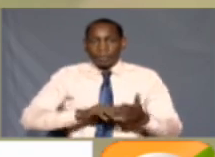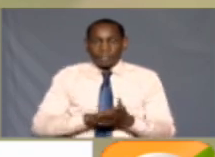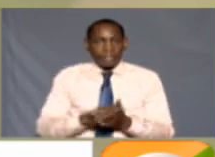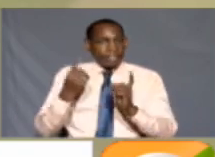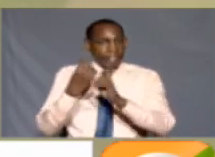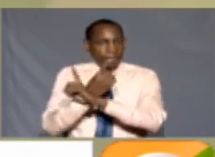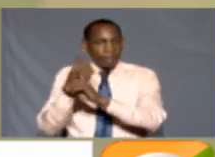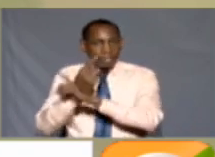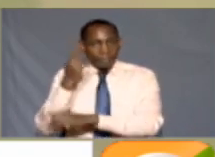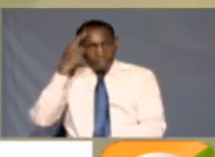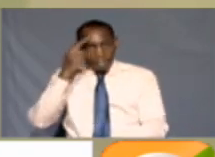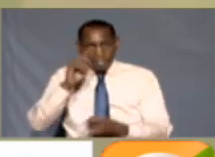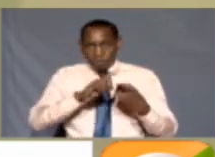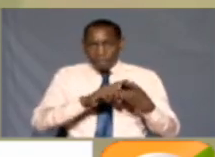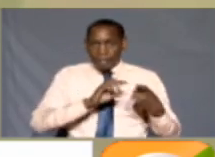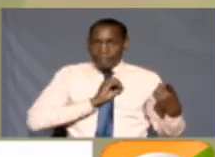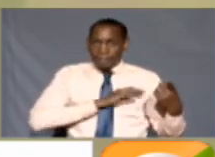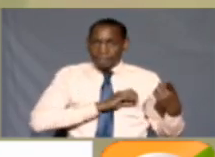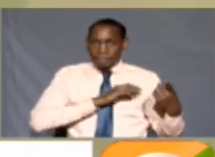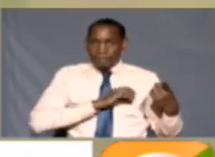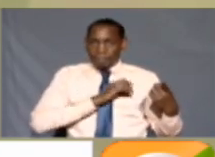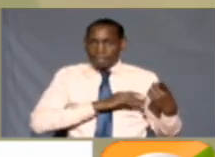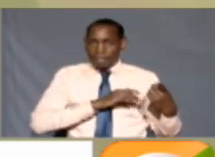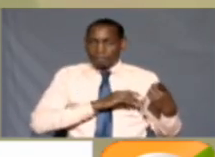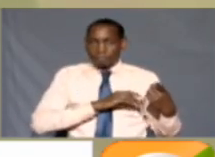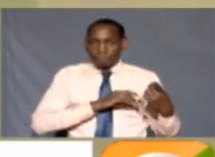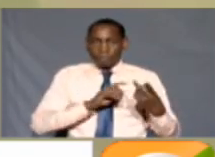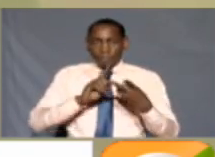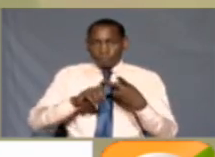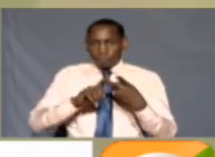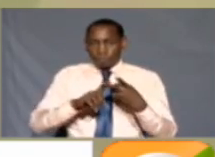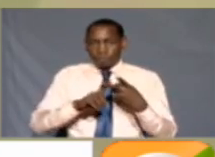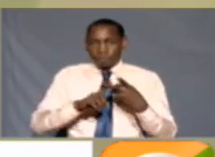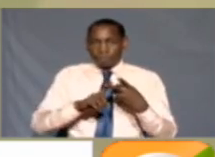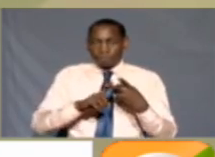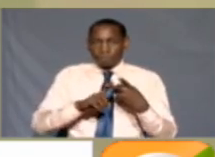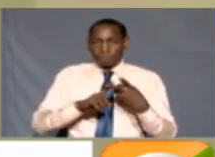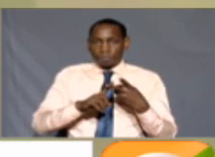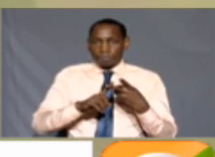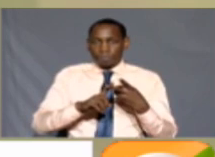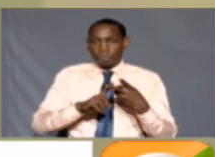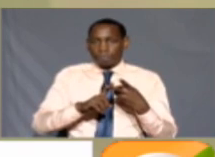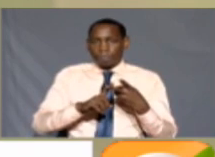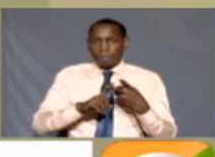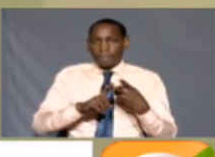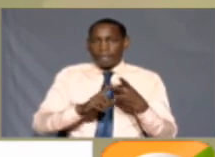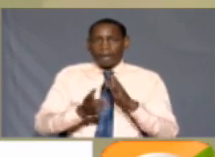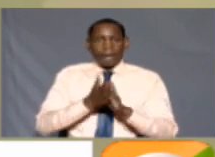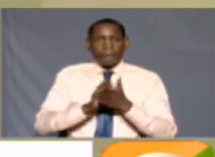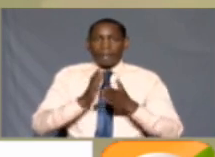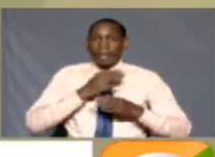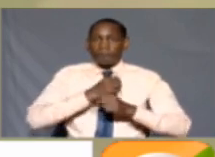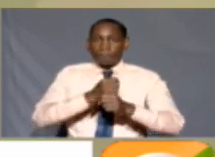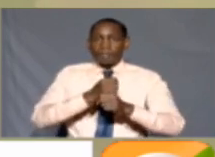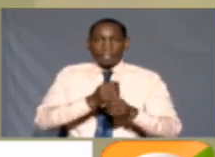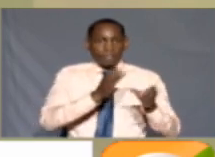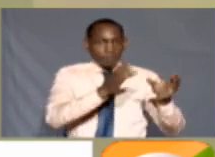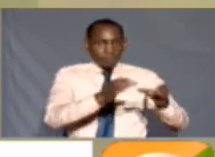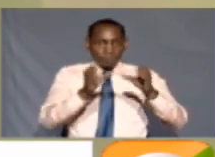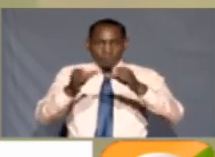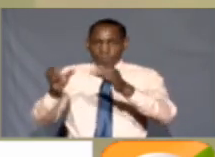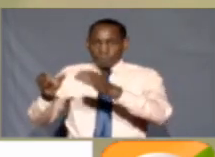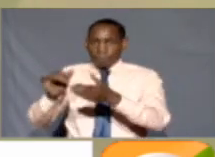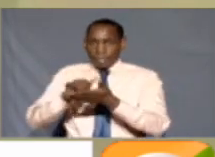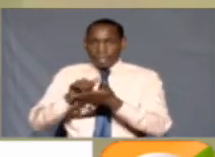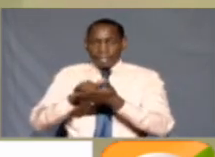number of things. One of them is fear of the reprisals. The second one is basically lack of confidence in the agencies that